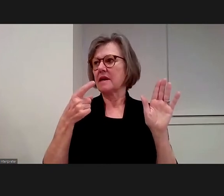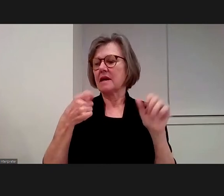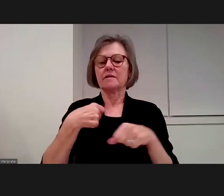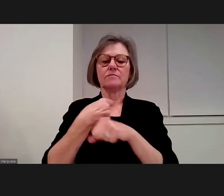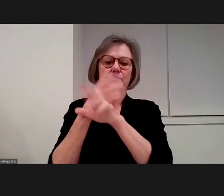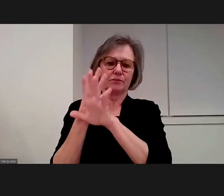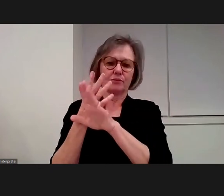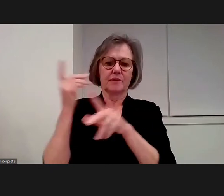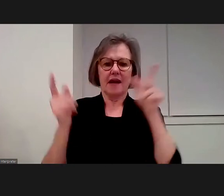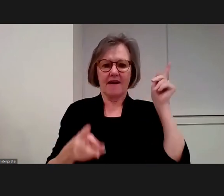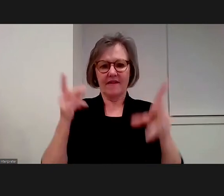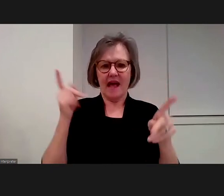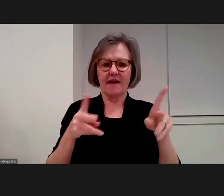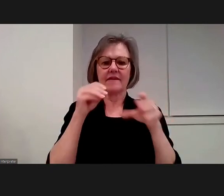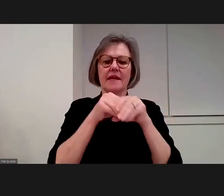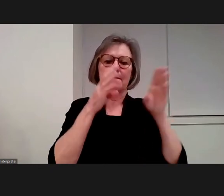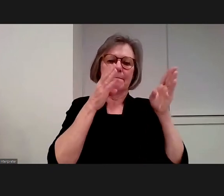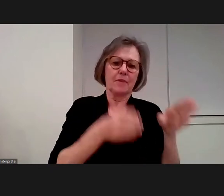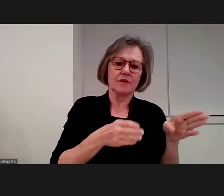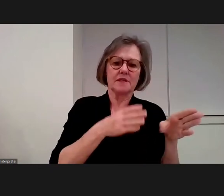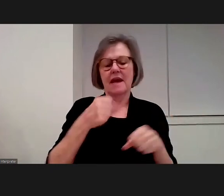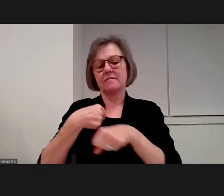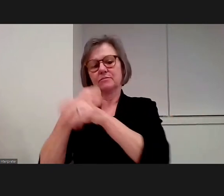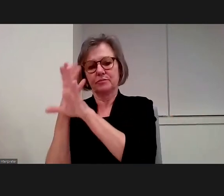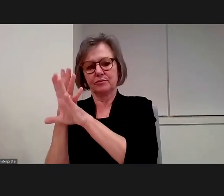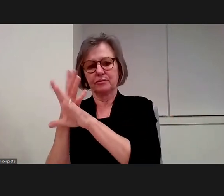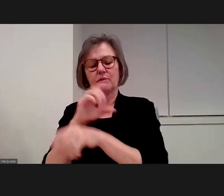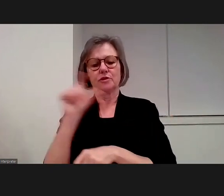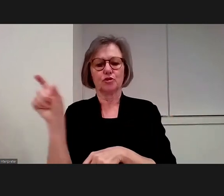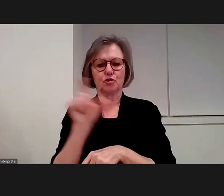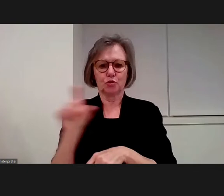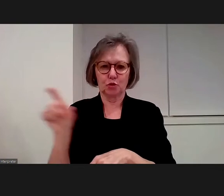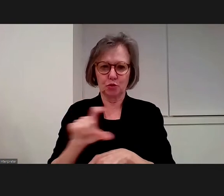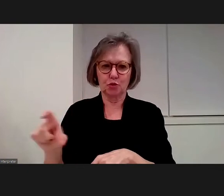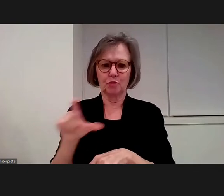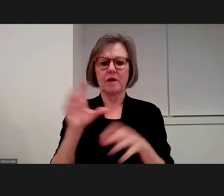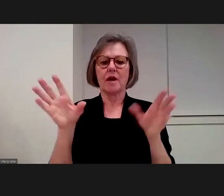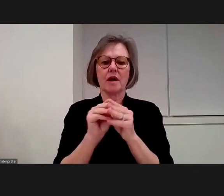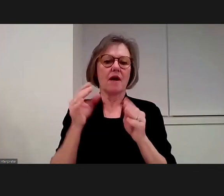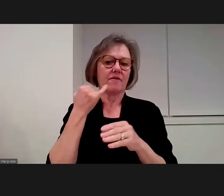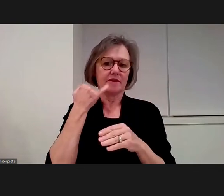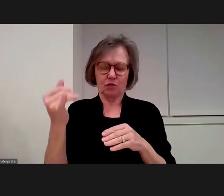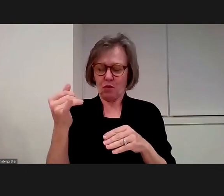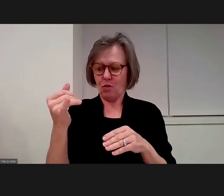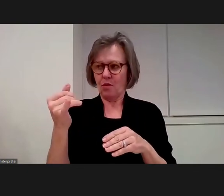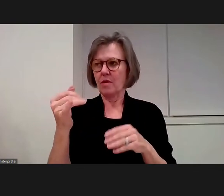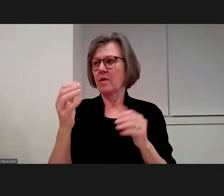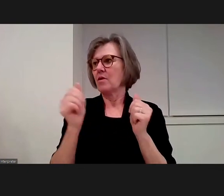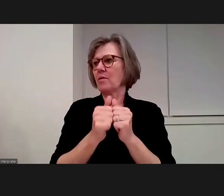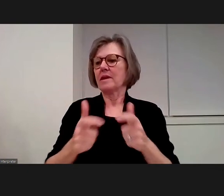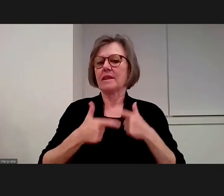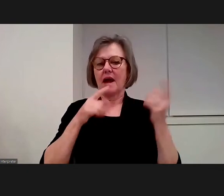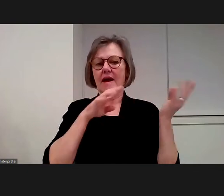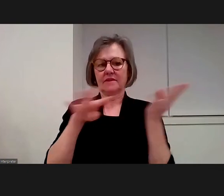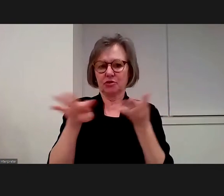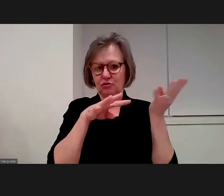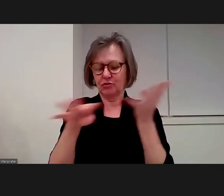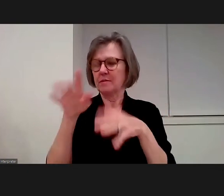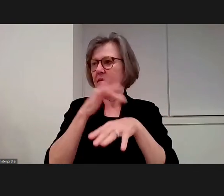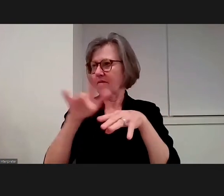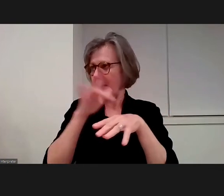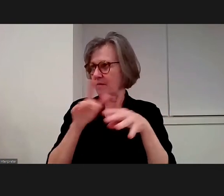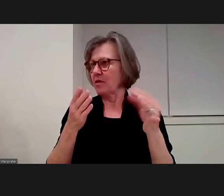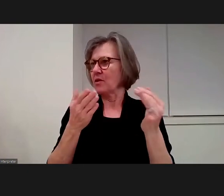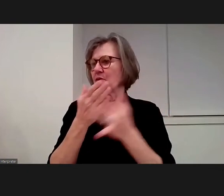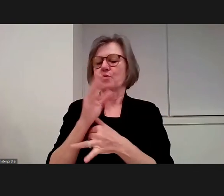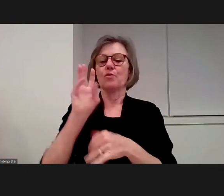format, both in person and virtually via Zoom and conference call feature, with a live stream available through